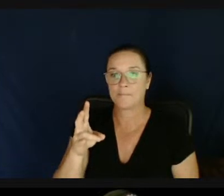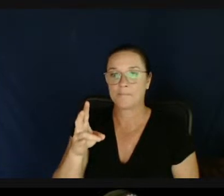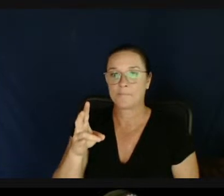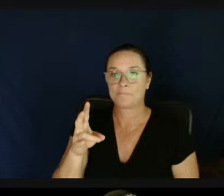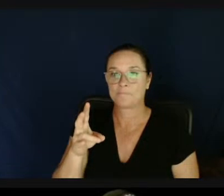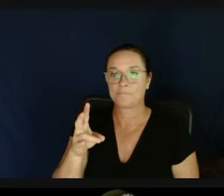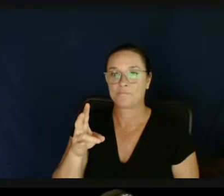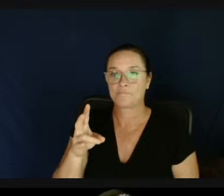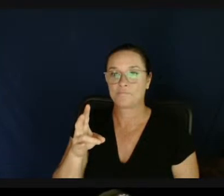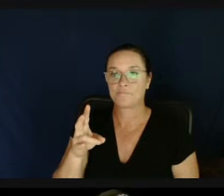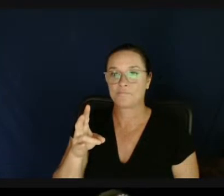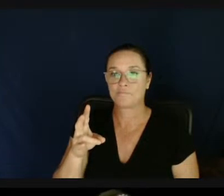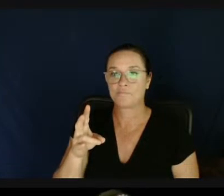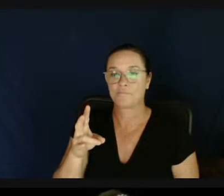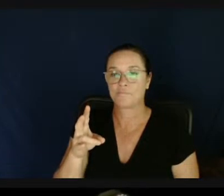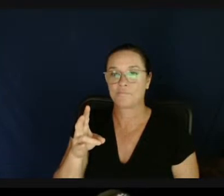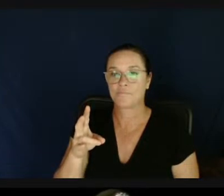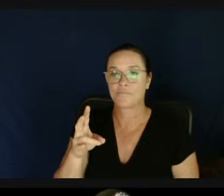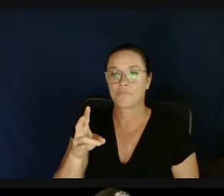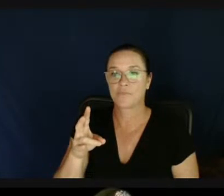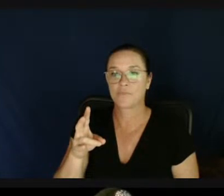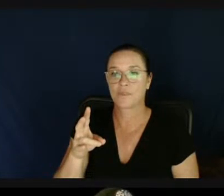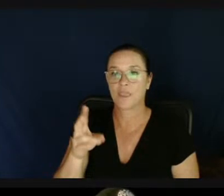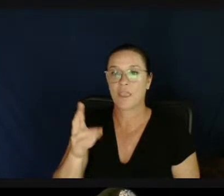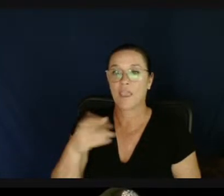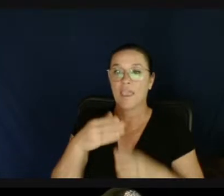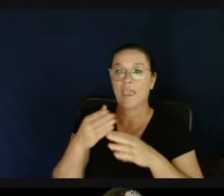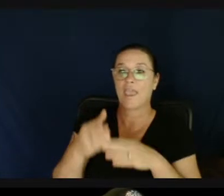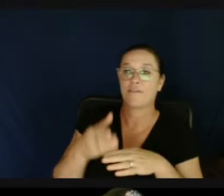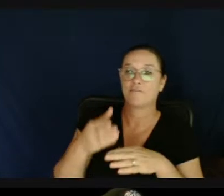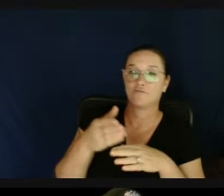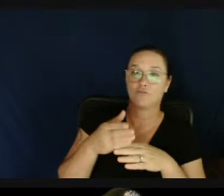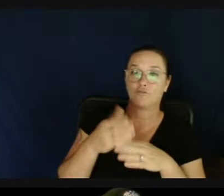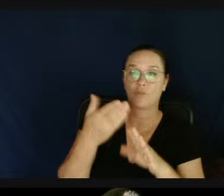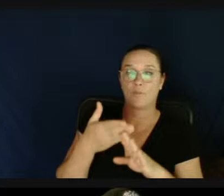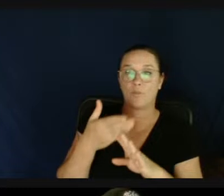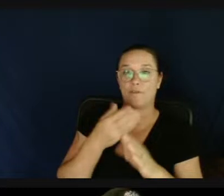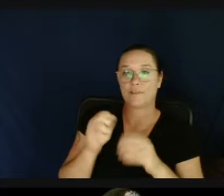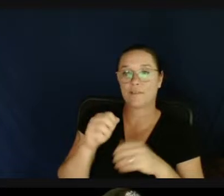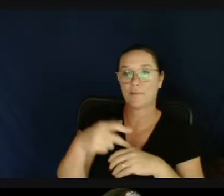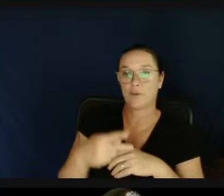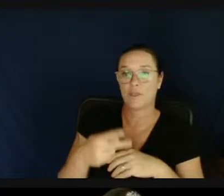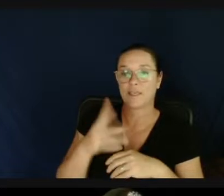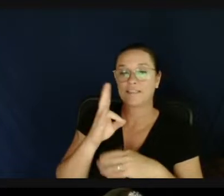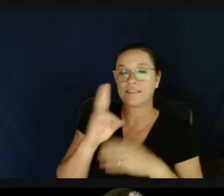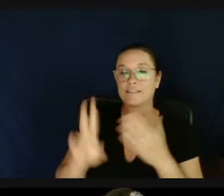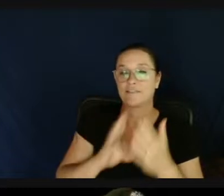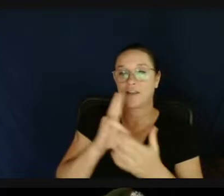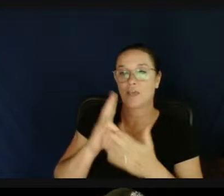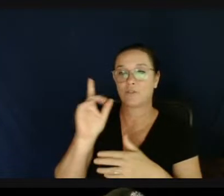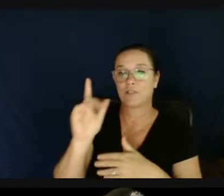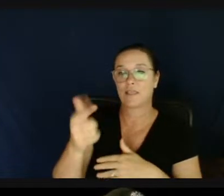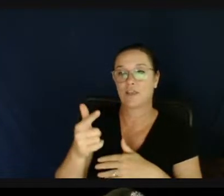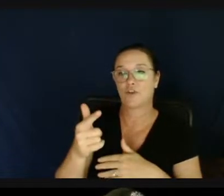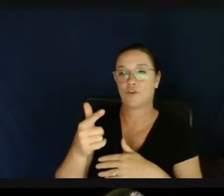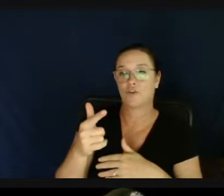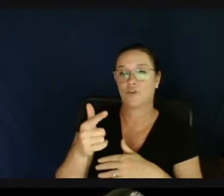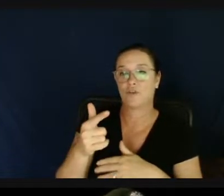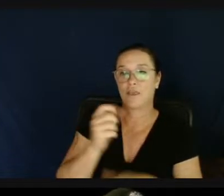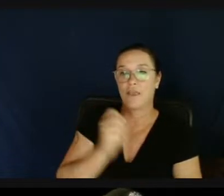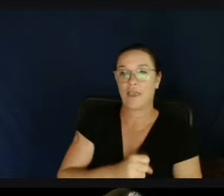So after the end of the previous episode, 7 hours later, at